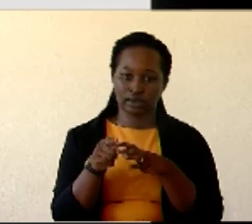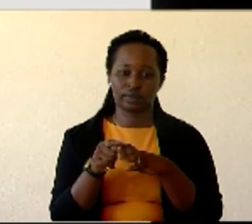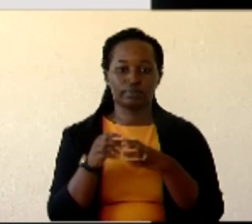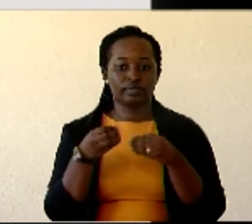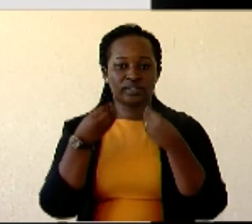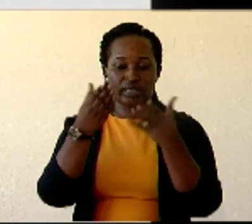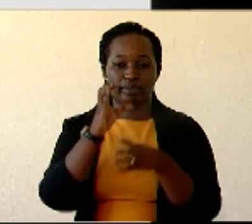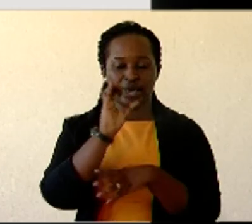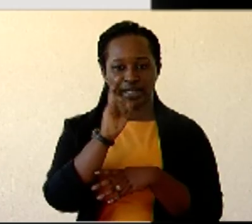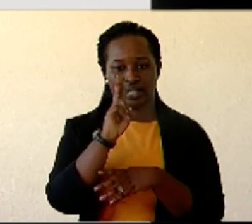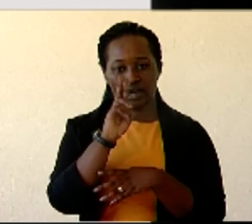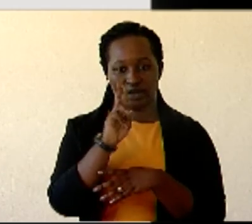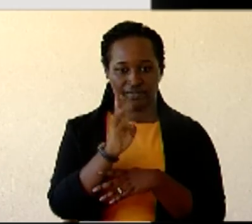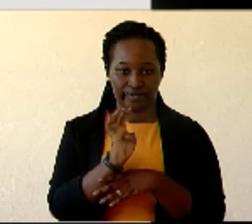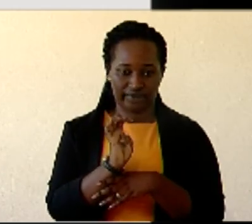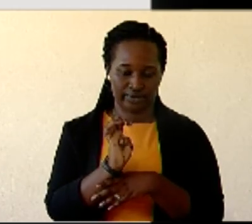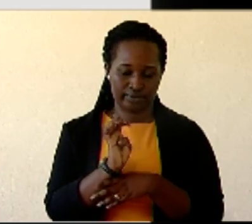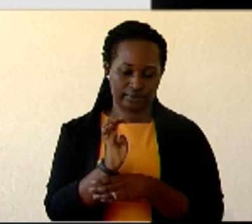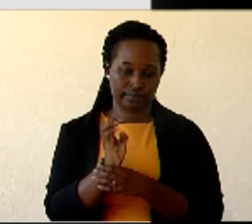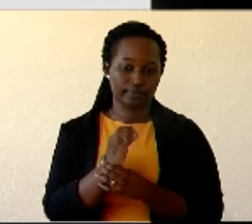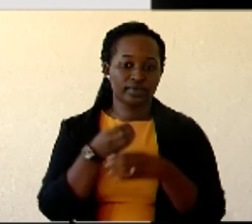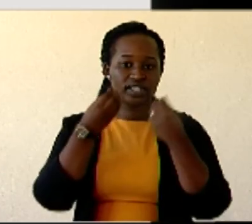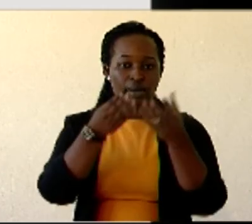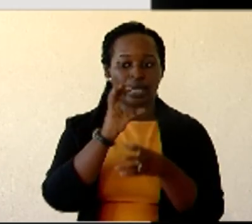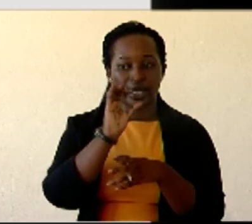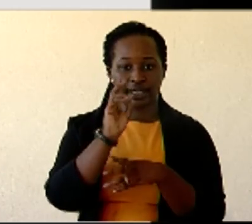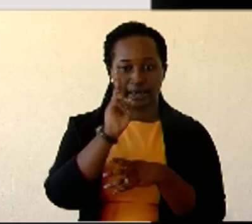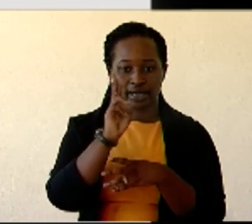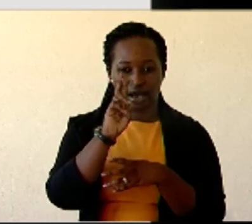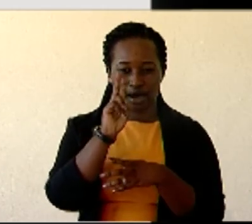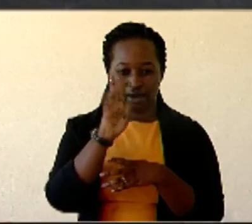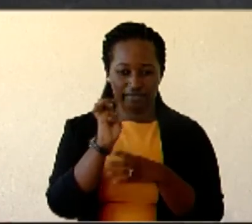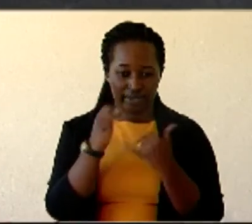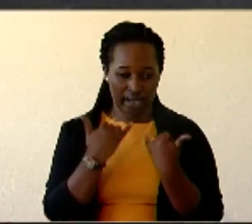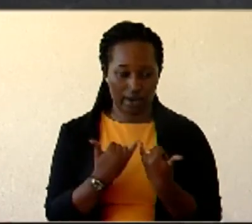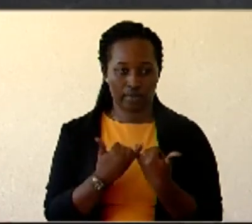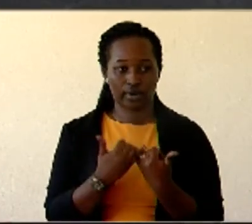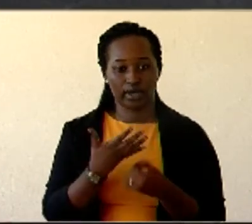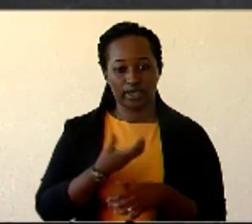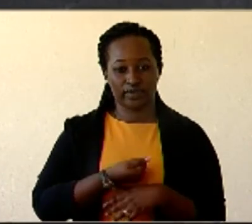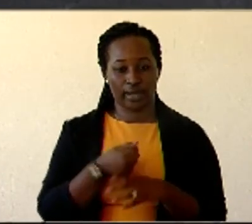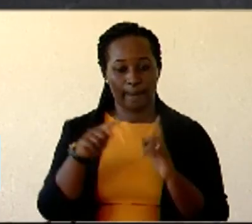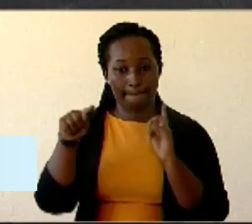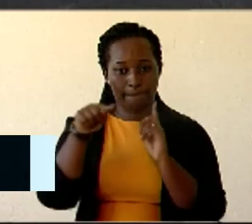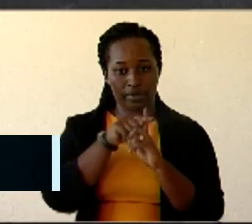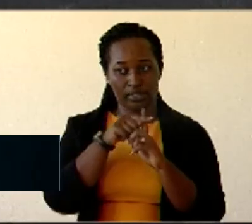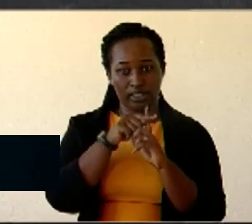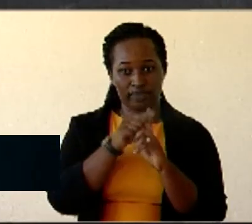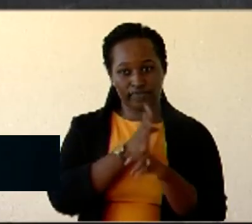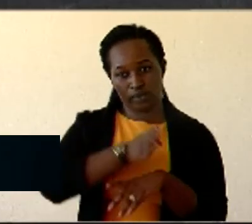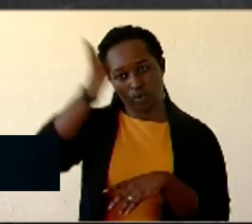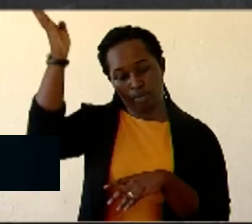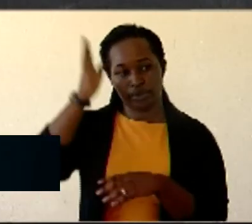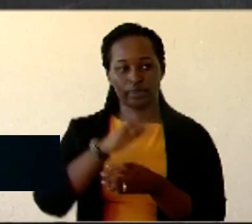supply curve. So the supply curve now, it has a positive slope.